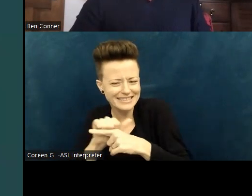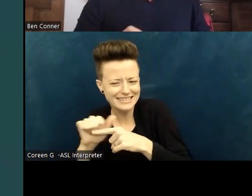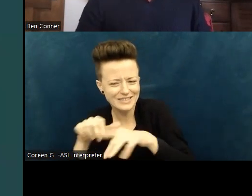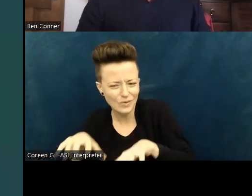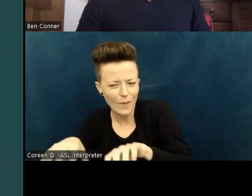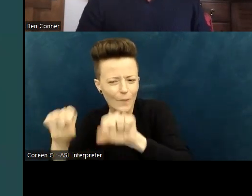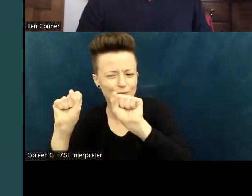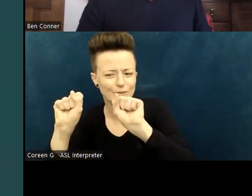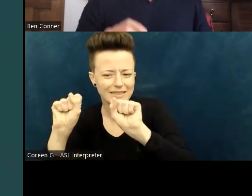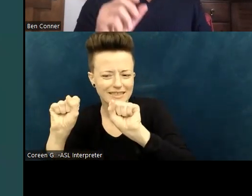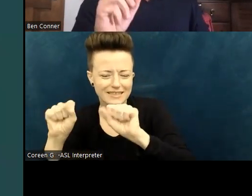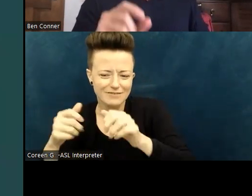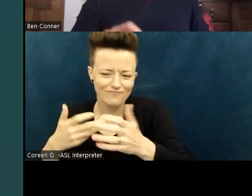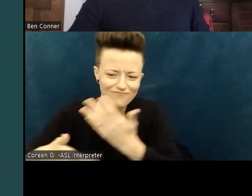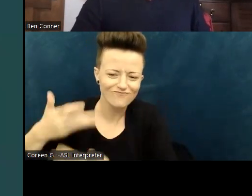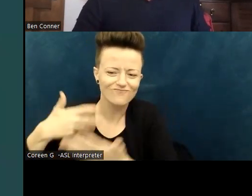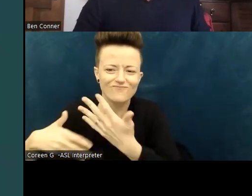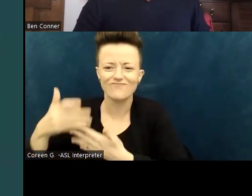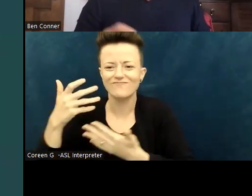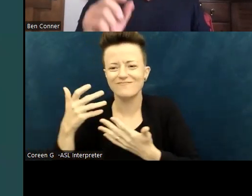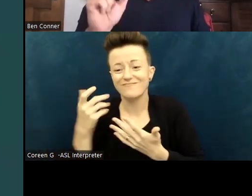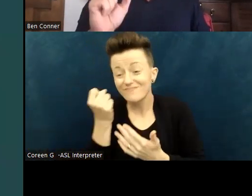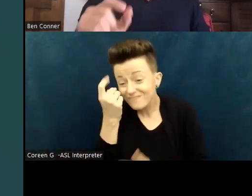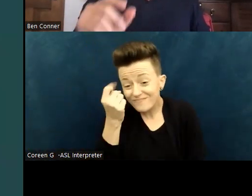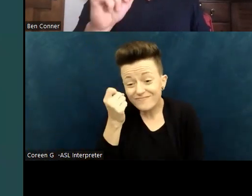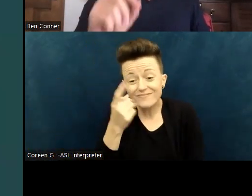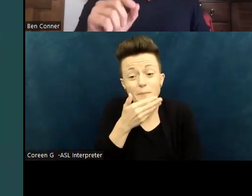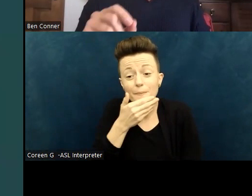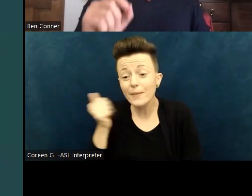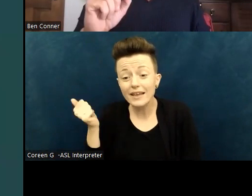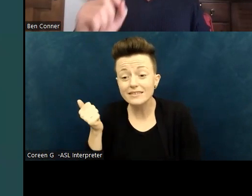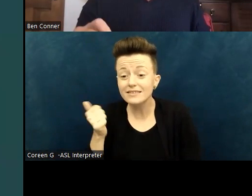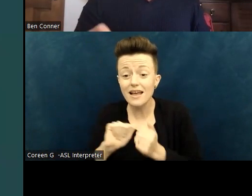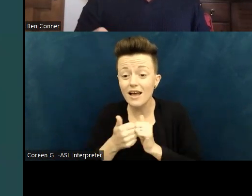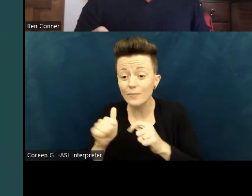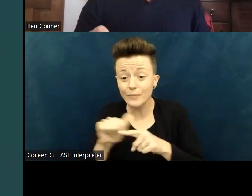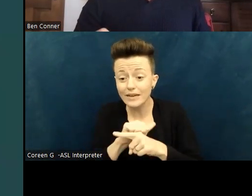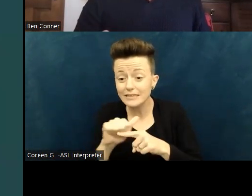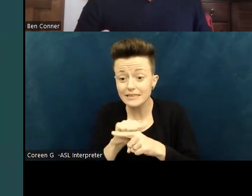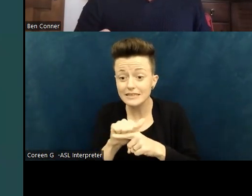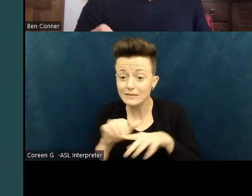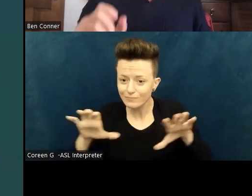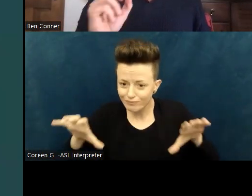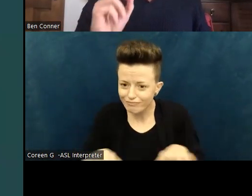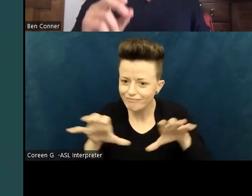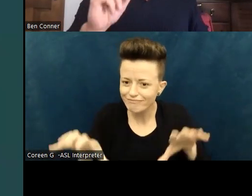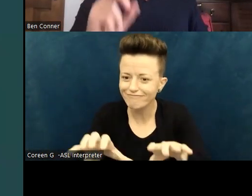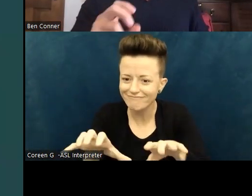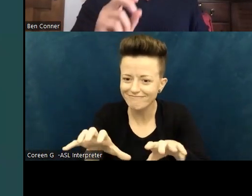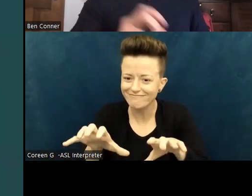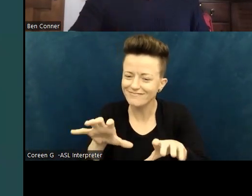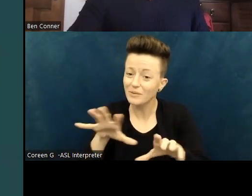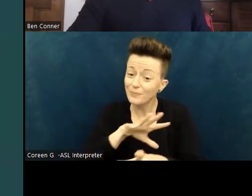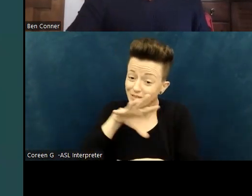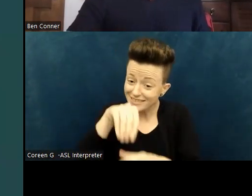of hospitality that you only get to know if you get to participate in the practice. That is, there's